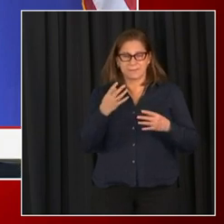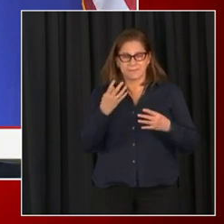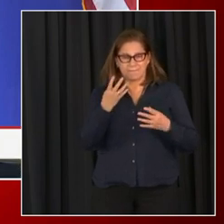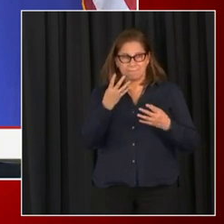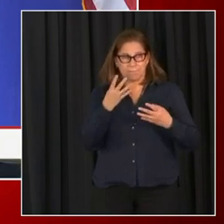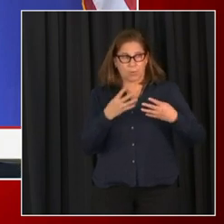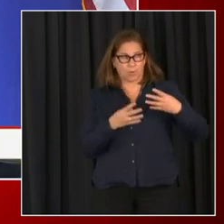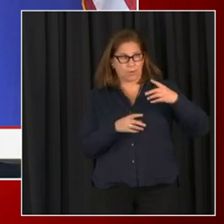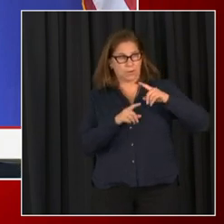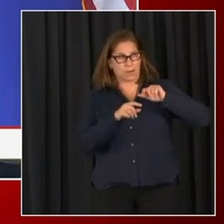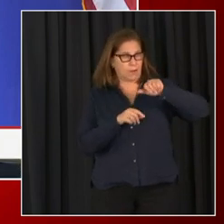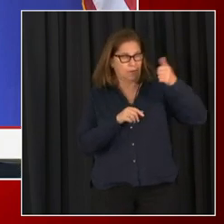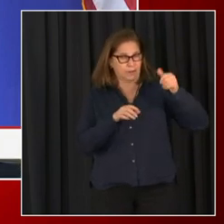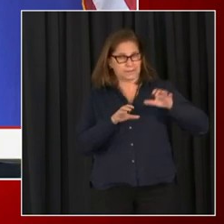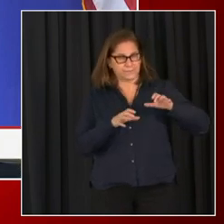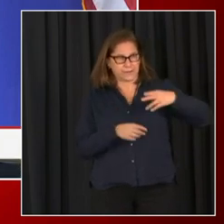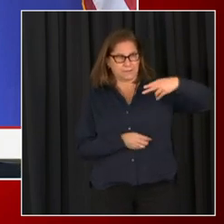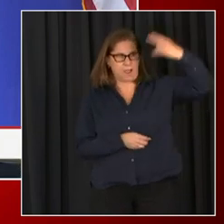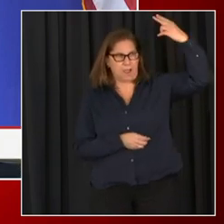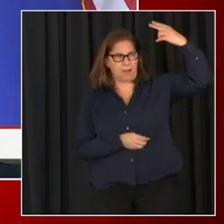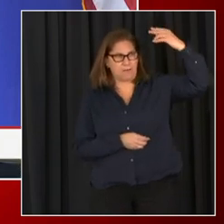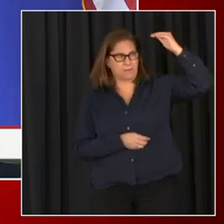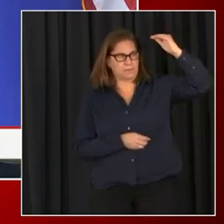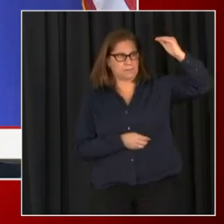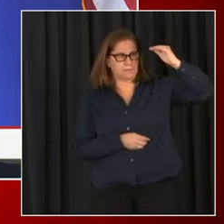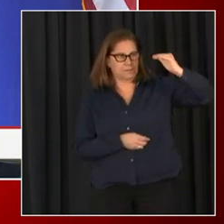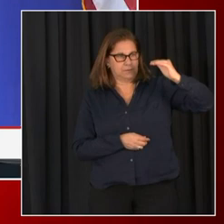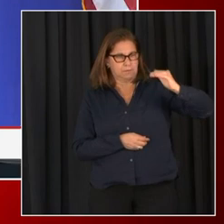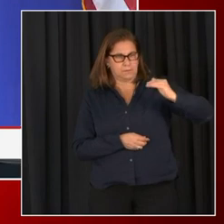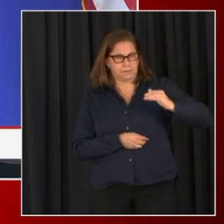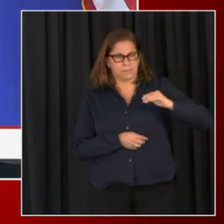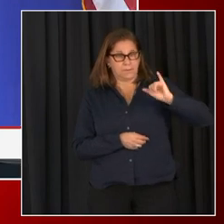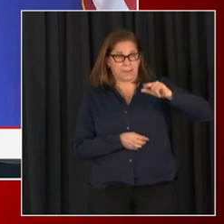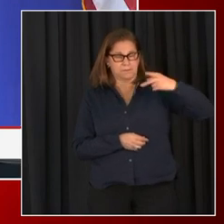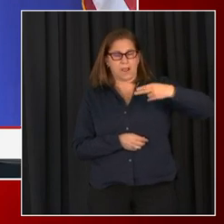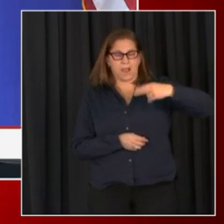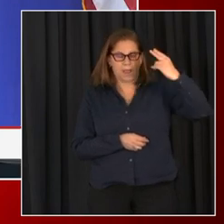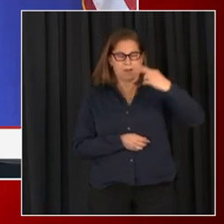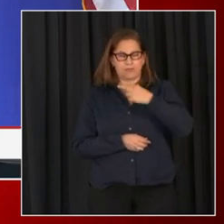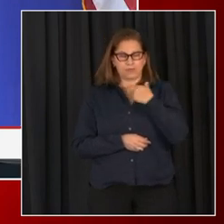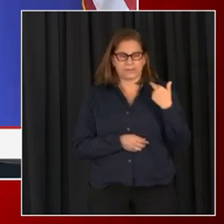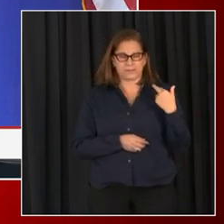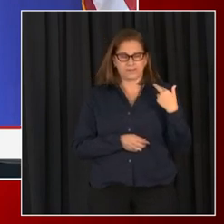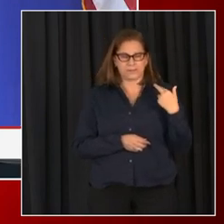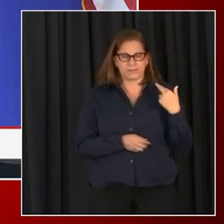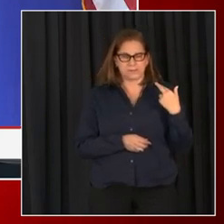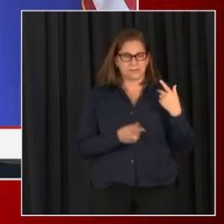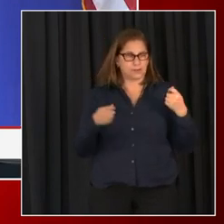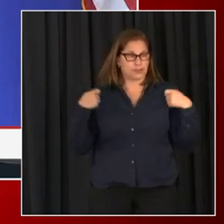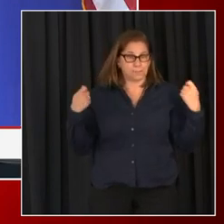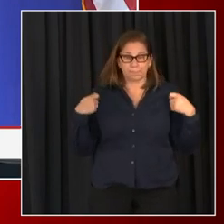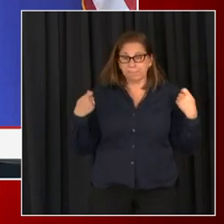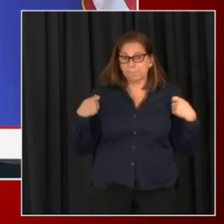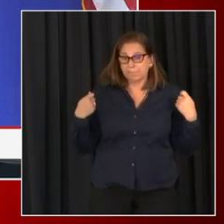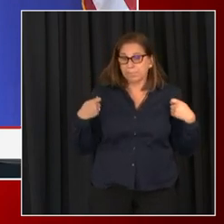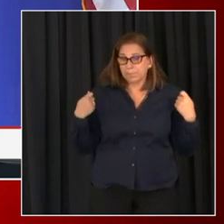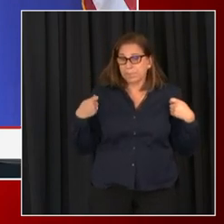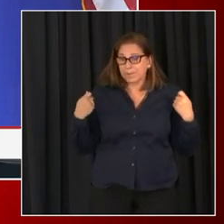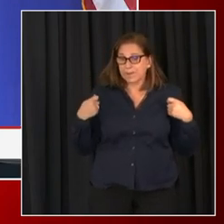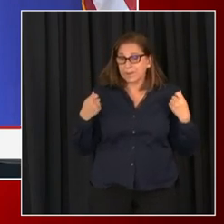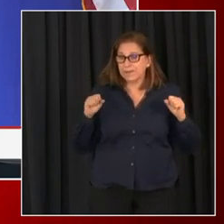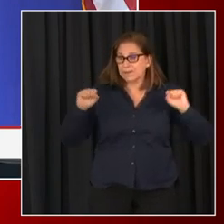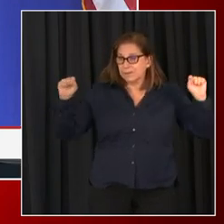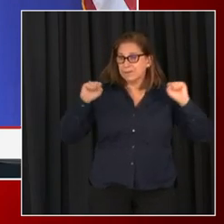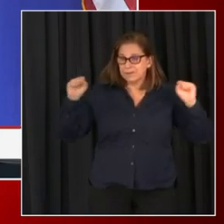And we don't trend, for example, gyms and fitness centers, but we know that they have the potential